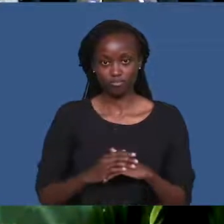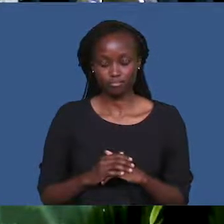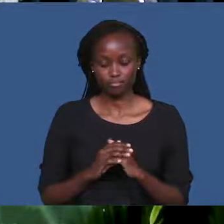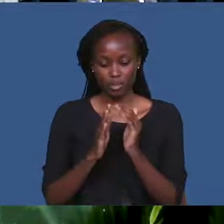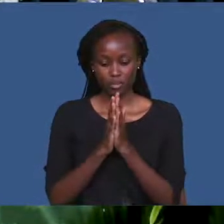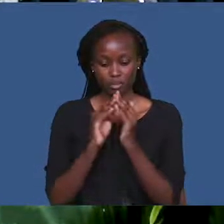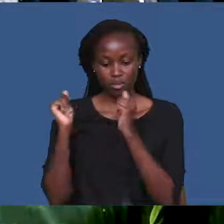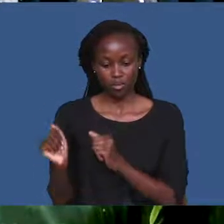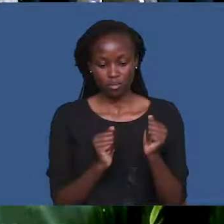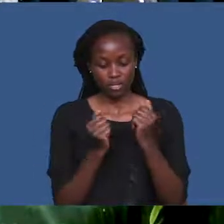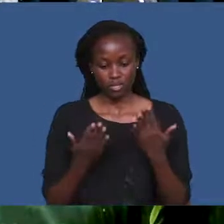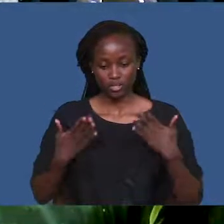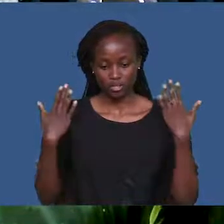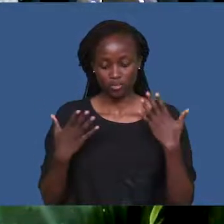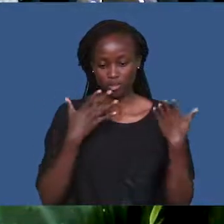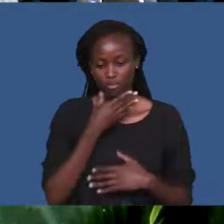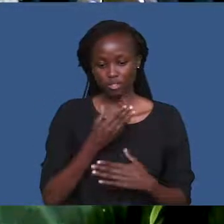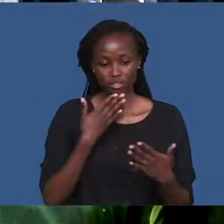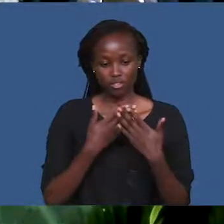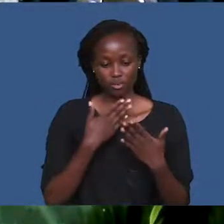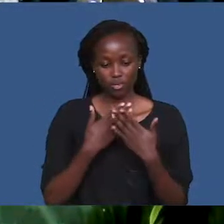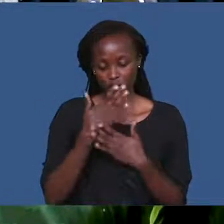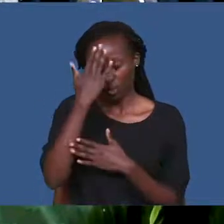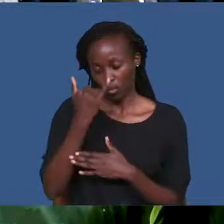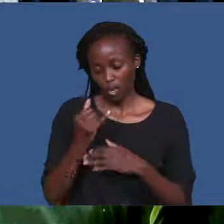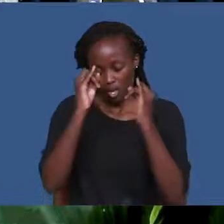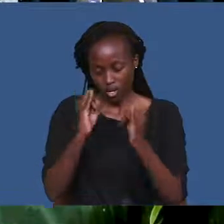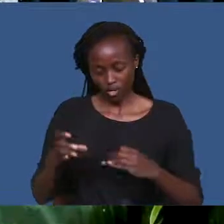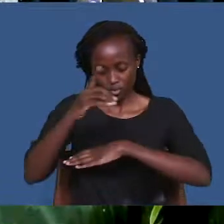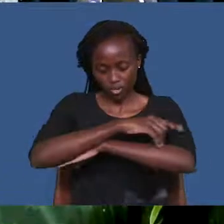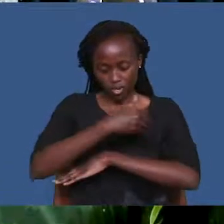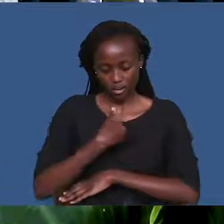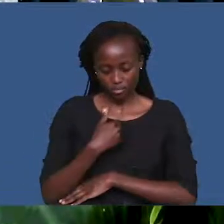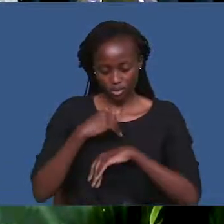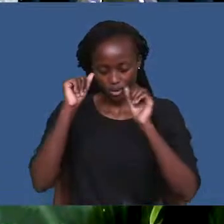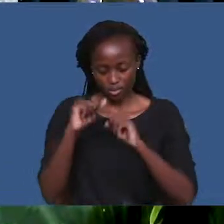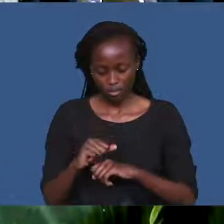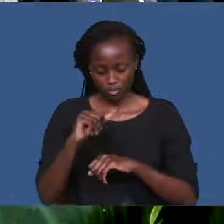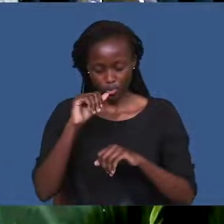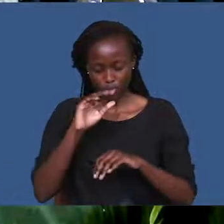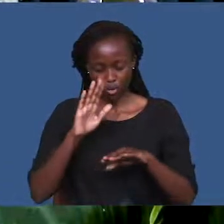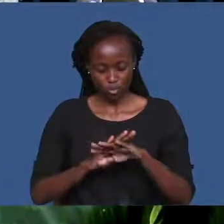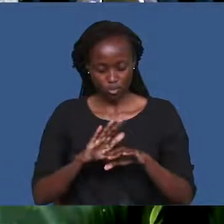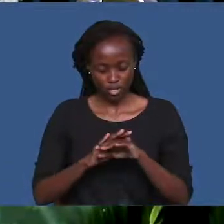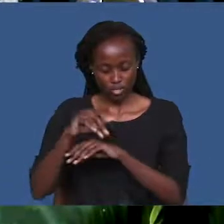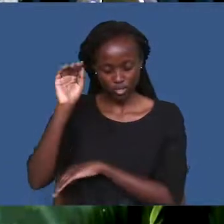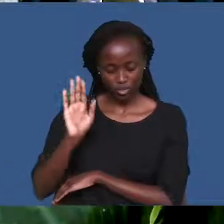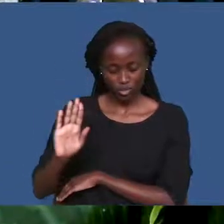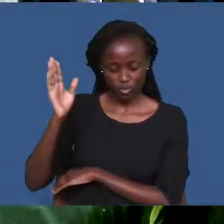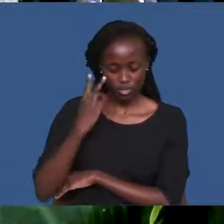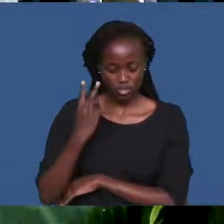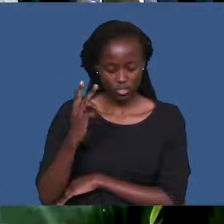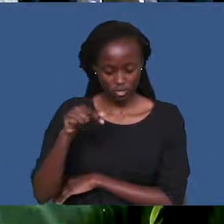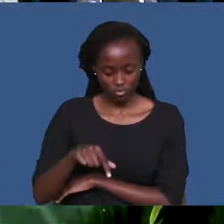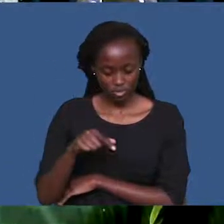Almighty and everlasting Father, we thank you so much for giving us yet another day to see your goodness in this land of the living.